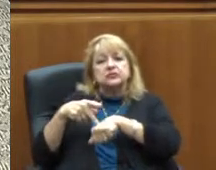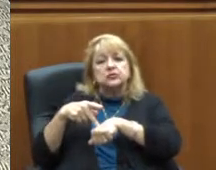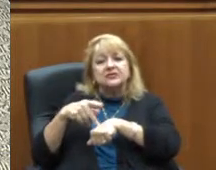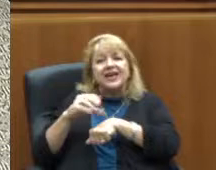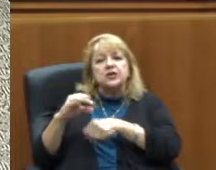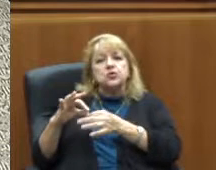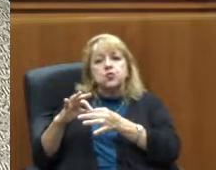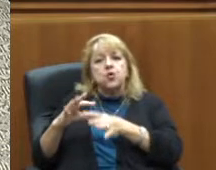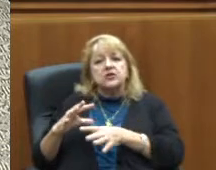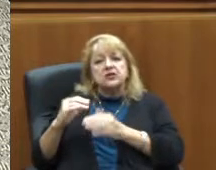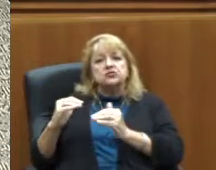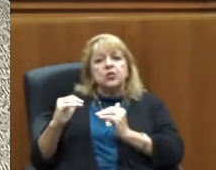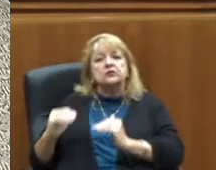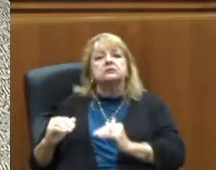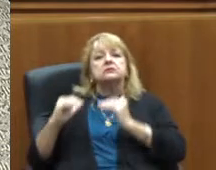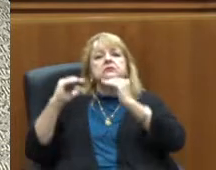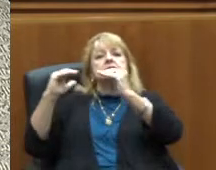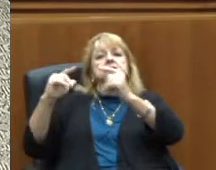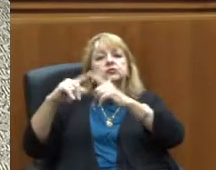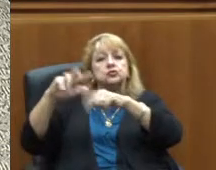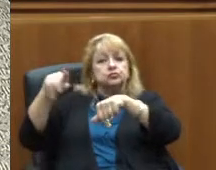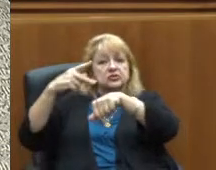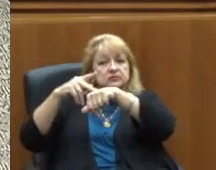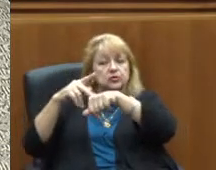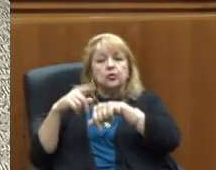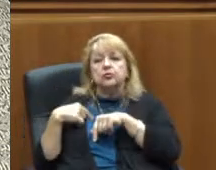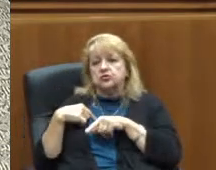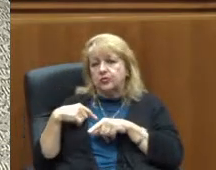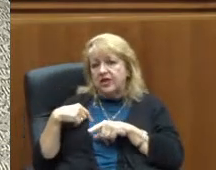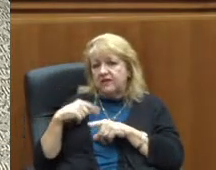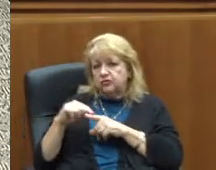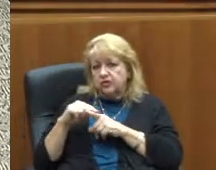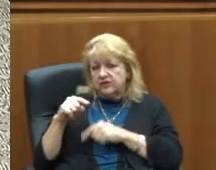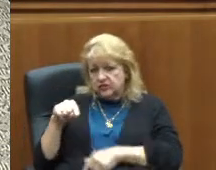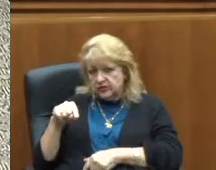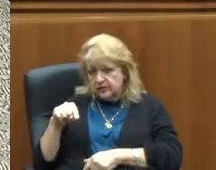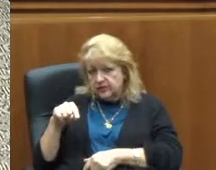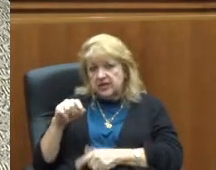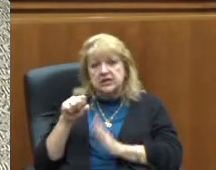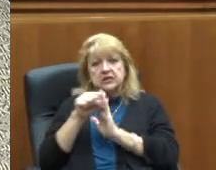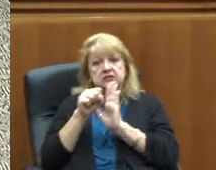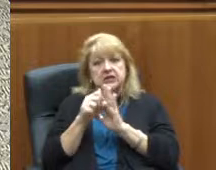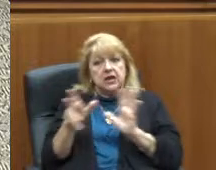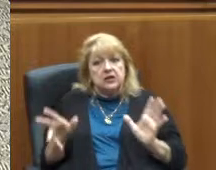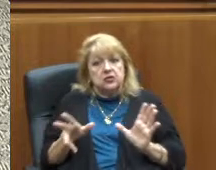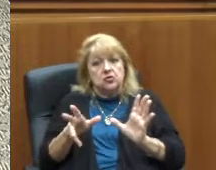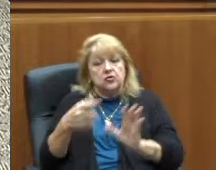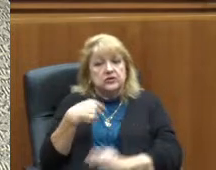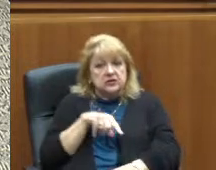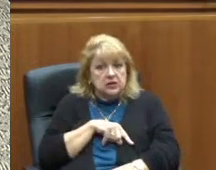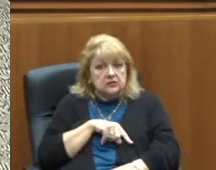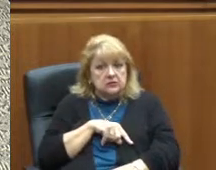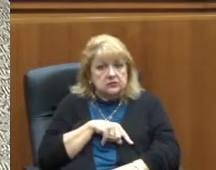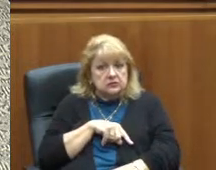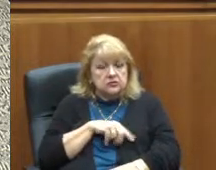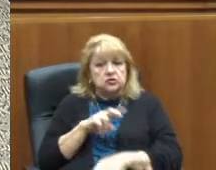coordinators that would like to be a principal. So this is something that the state has encouraged us to do, and we're using ESSER